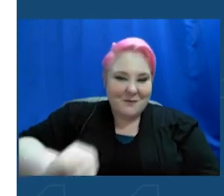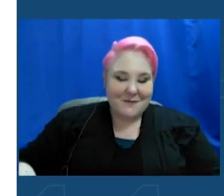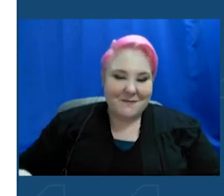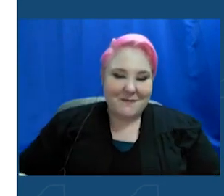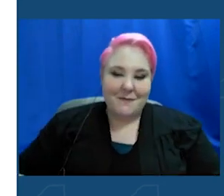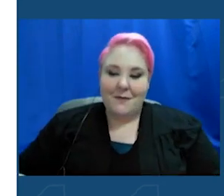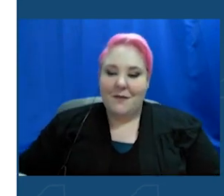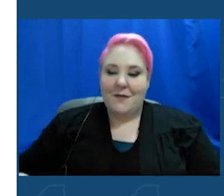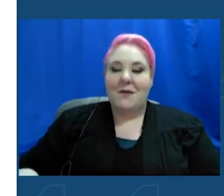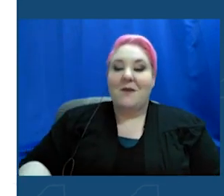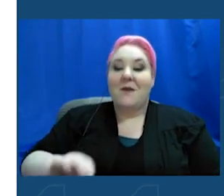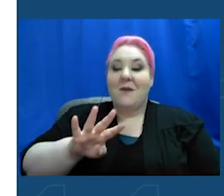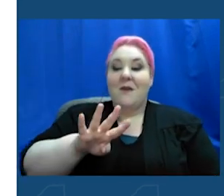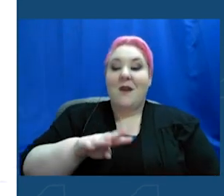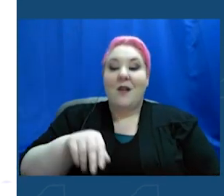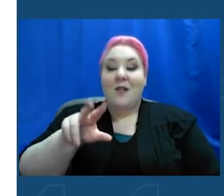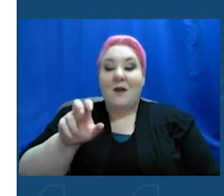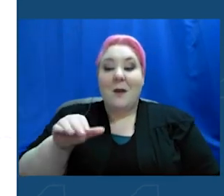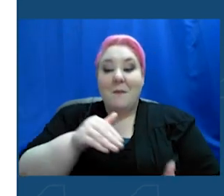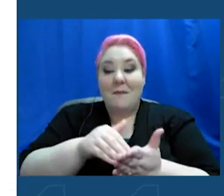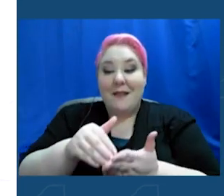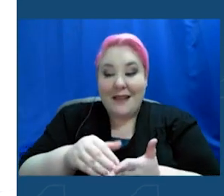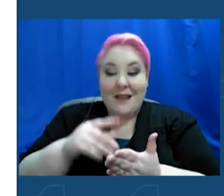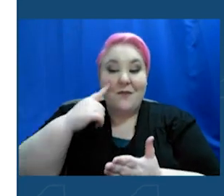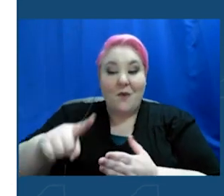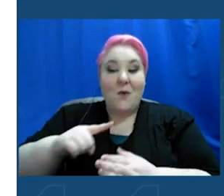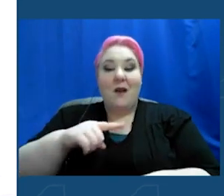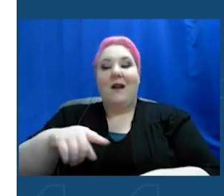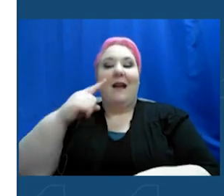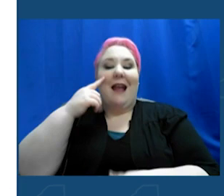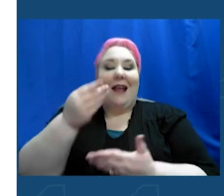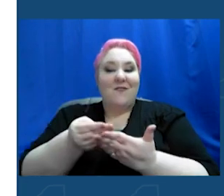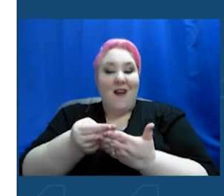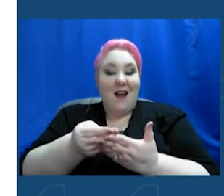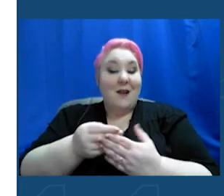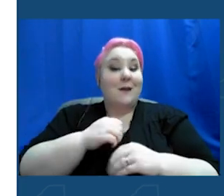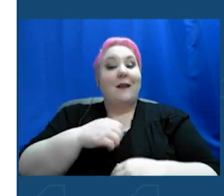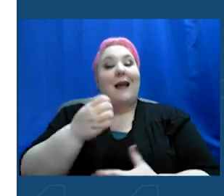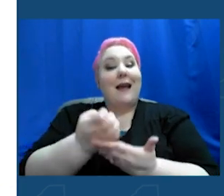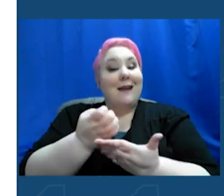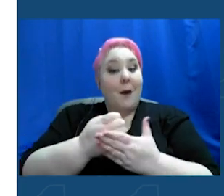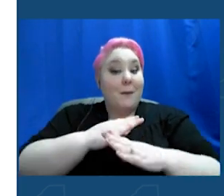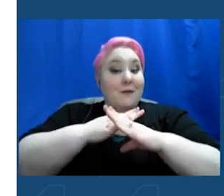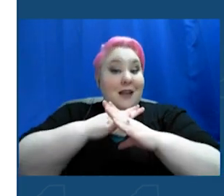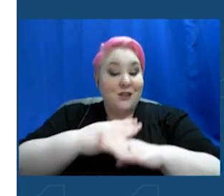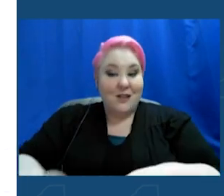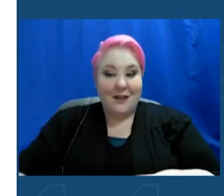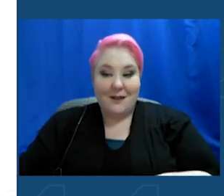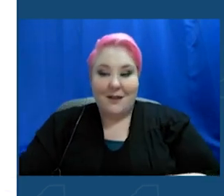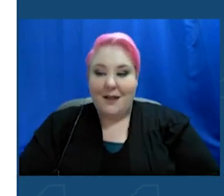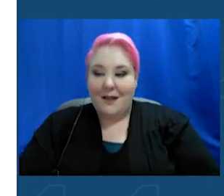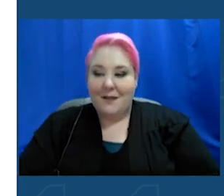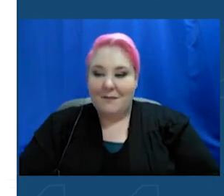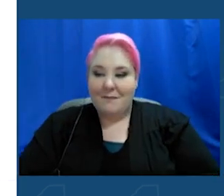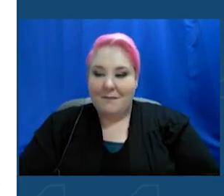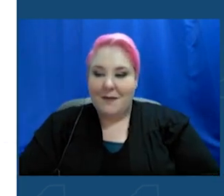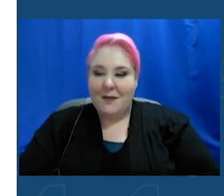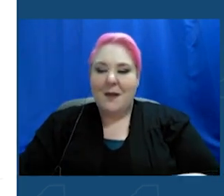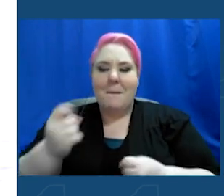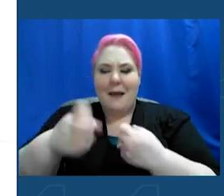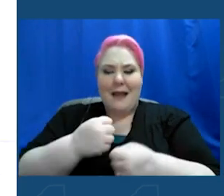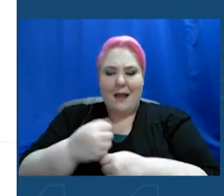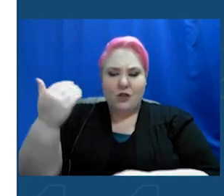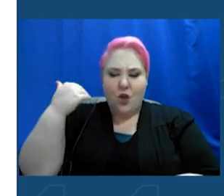environmental protection fund. It's an annual contribution. It was $130 when I started this job many years ago.